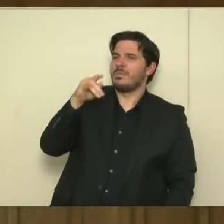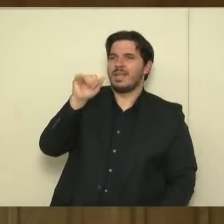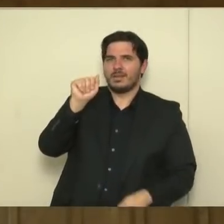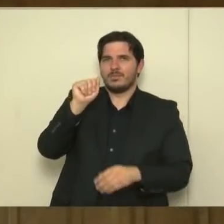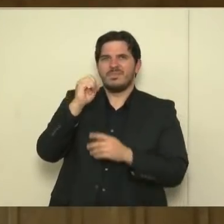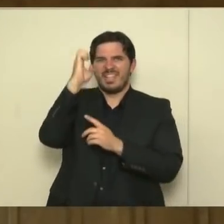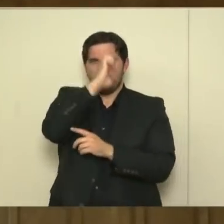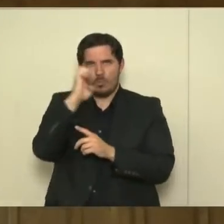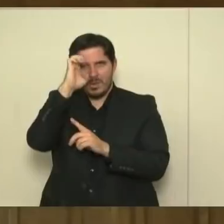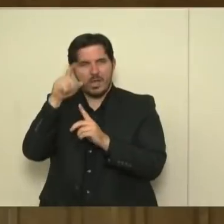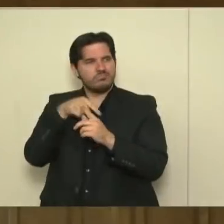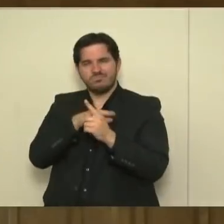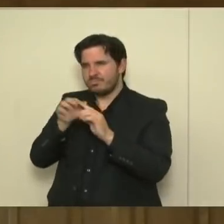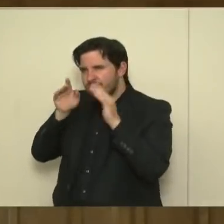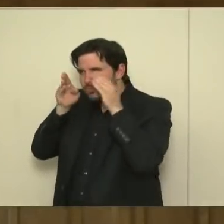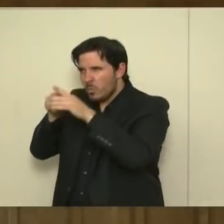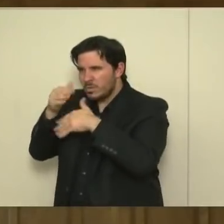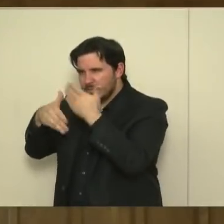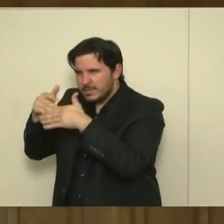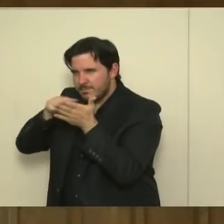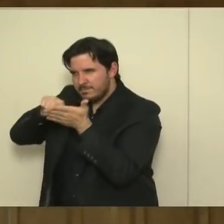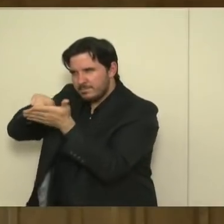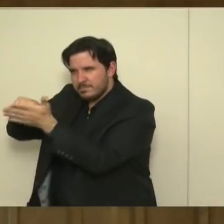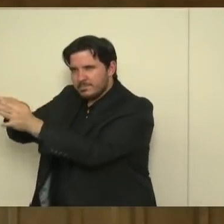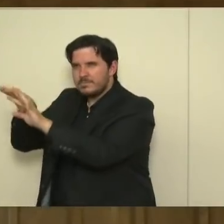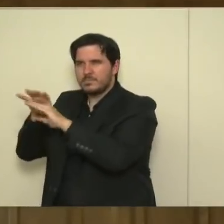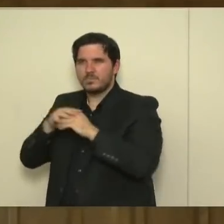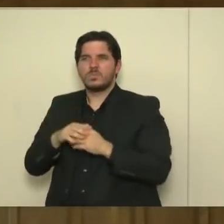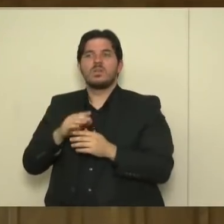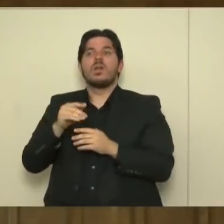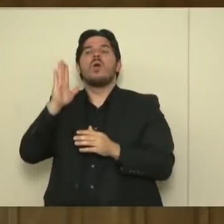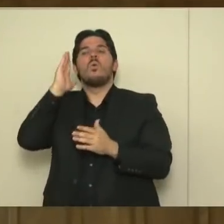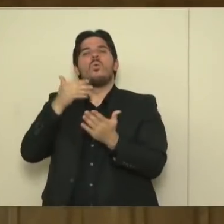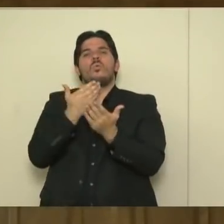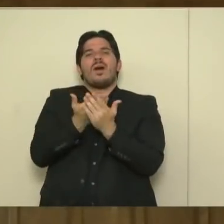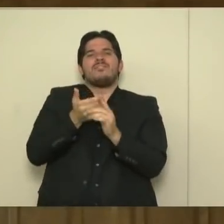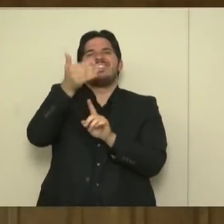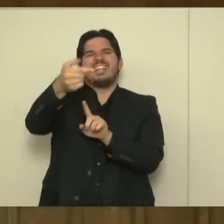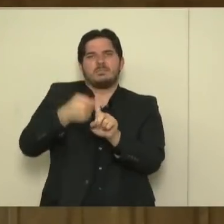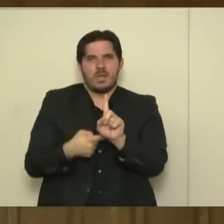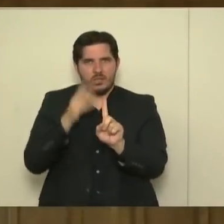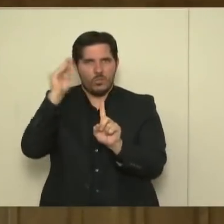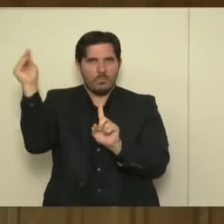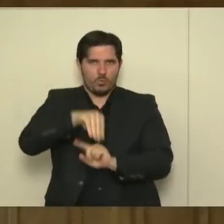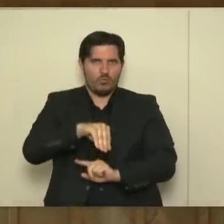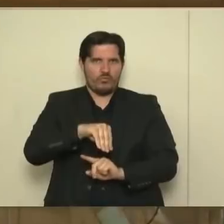them, and we're really looking forward to her also helping us in this effort.